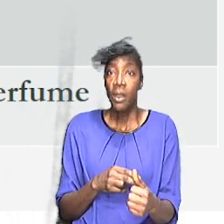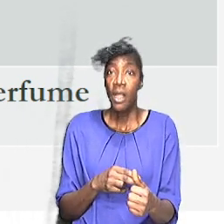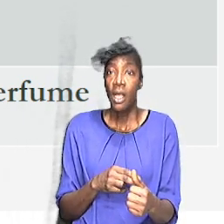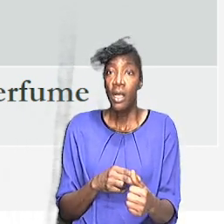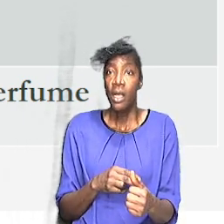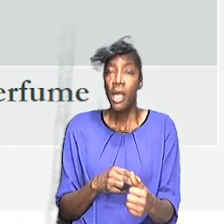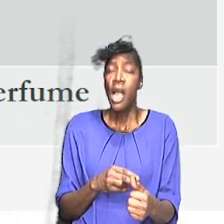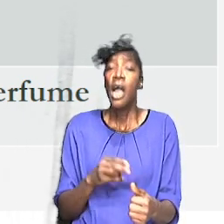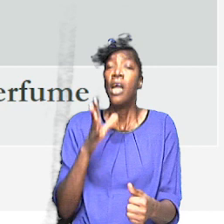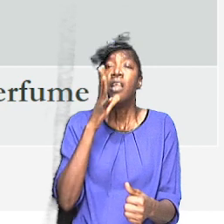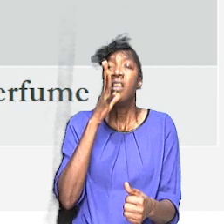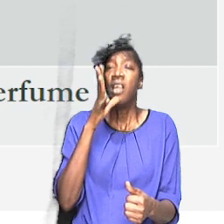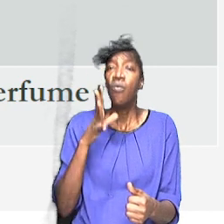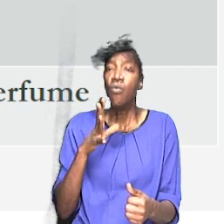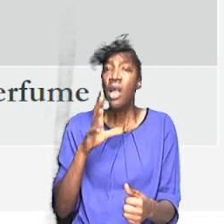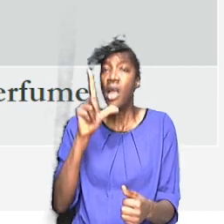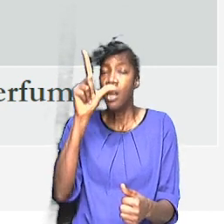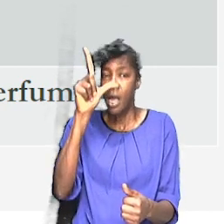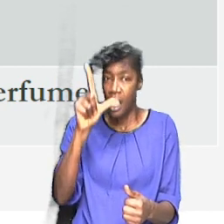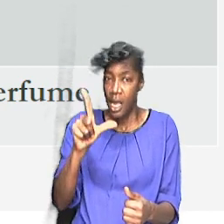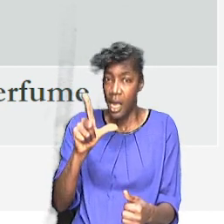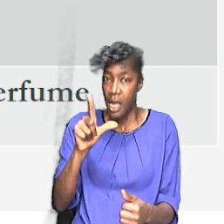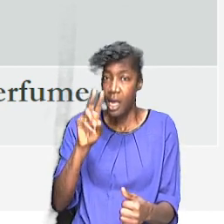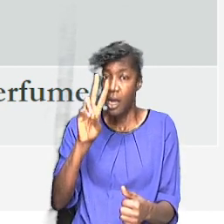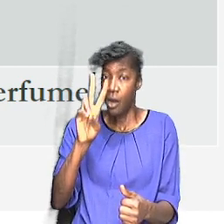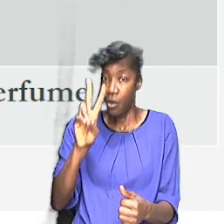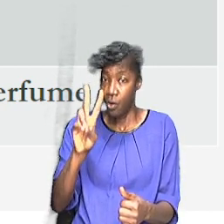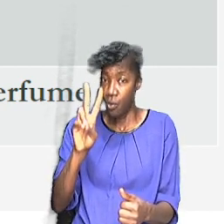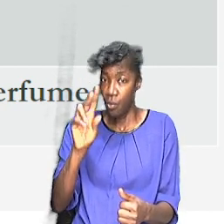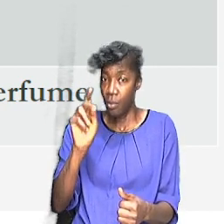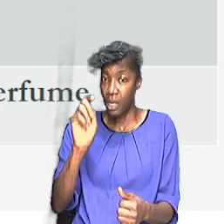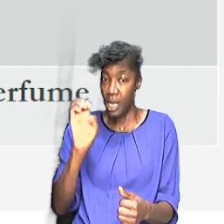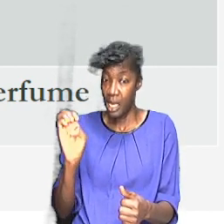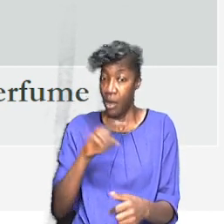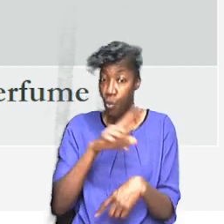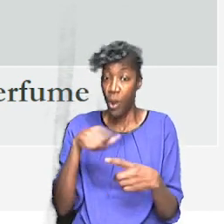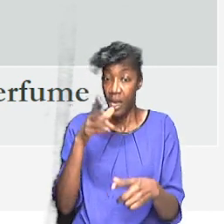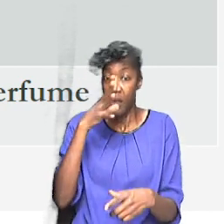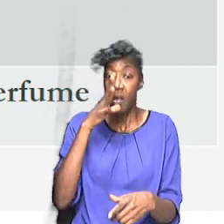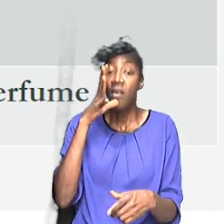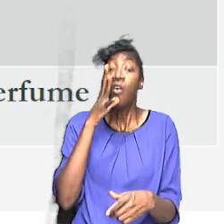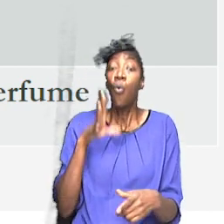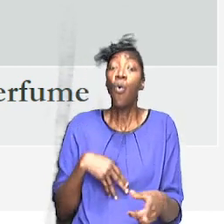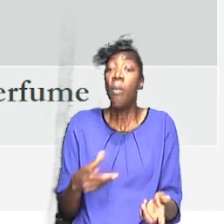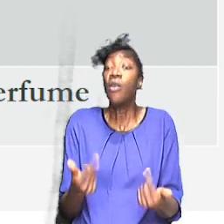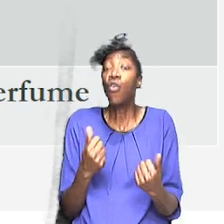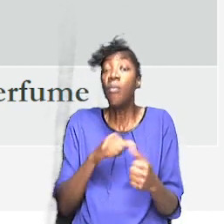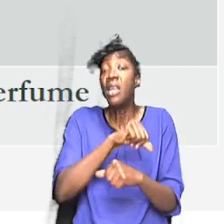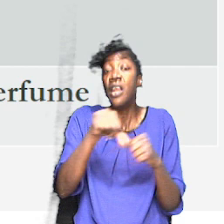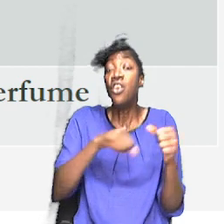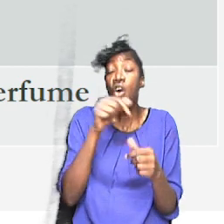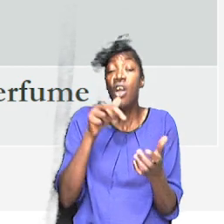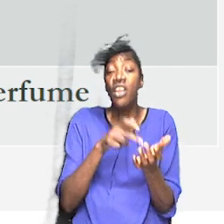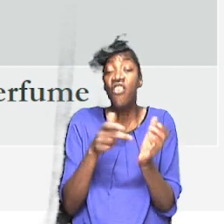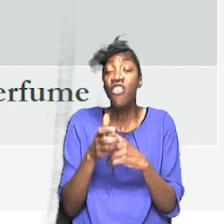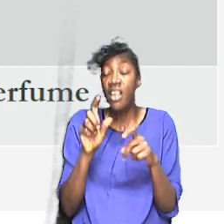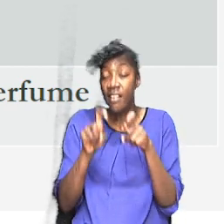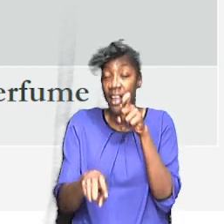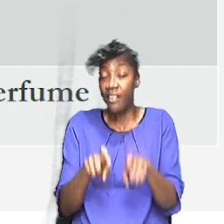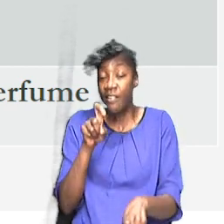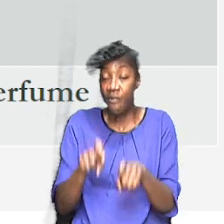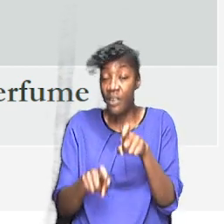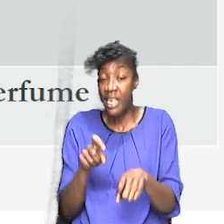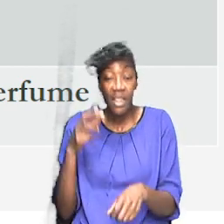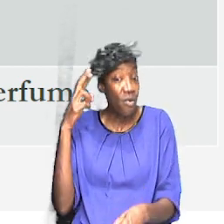Amen. In Luke chapter 7, the scripture we just read a while ago, when the woman came in and she began to anoint the feet of Jesus, amen,